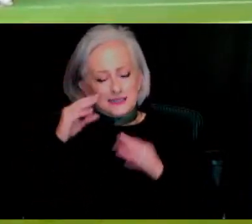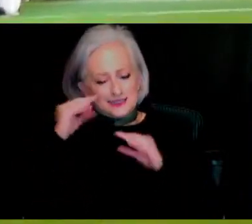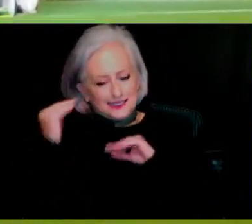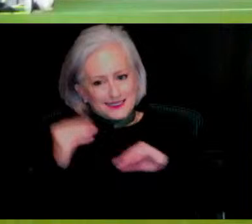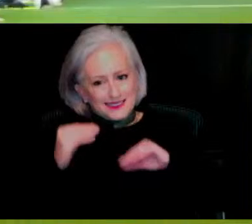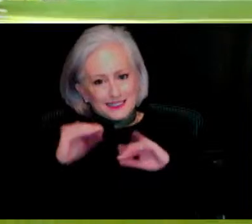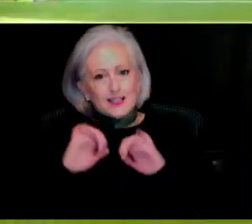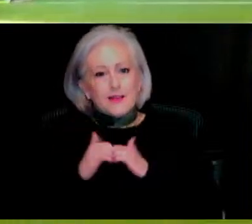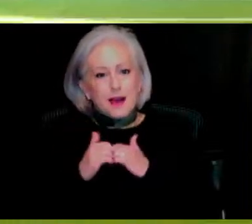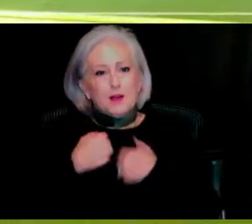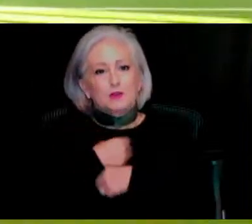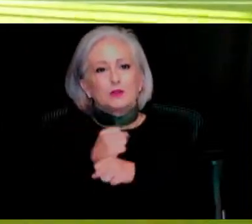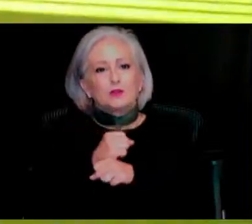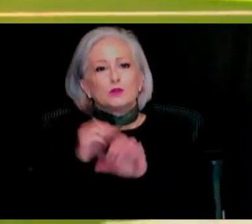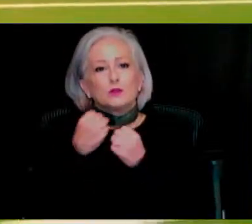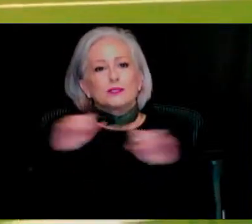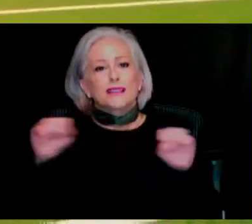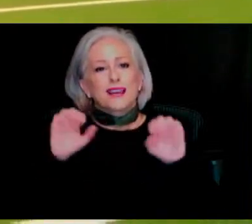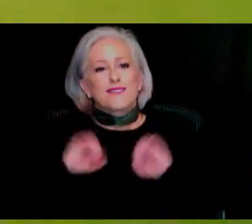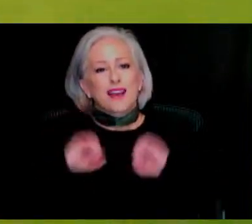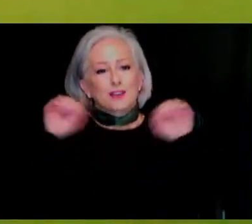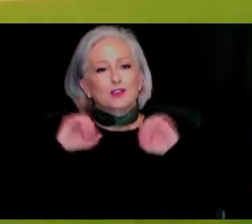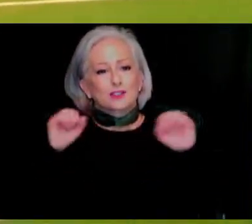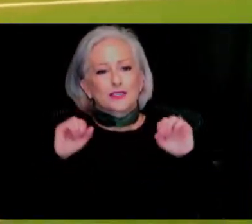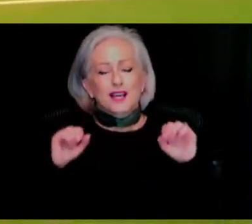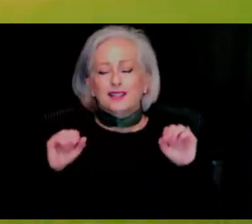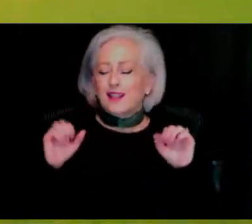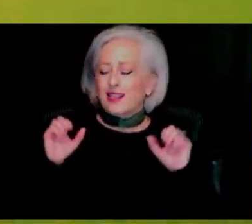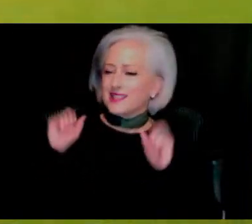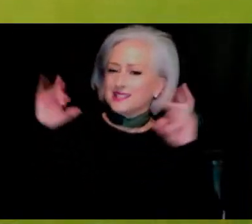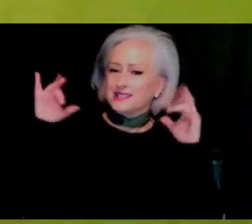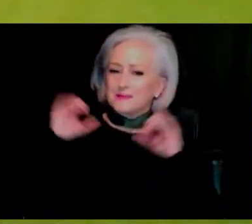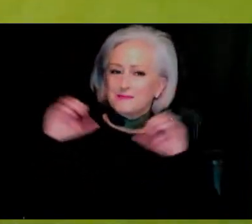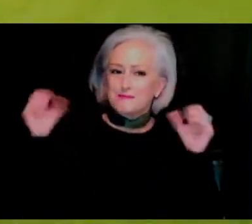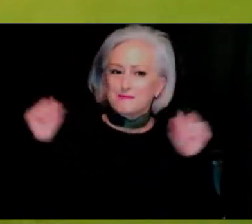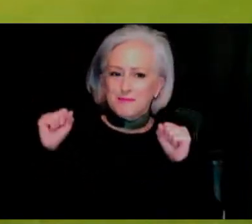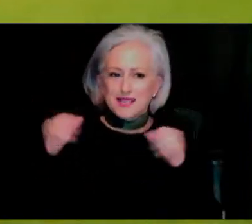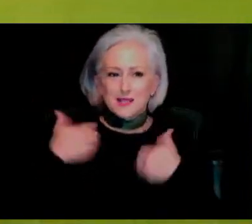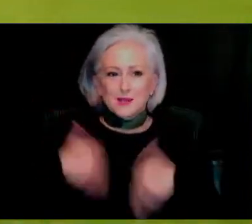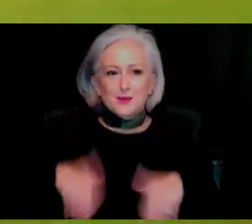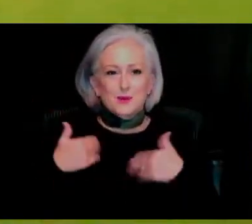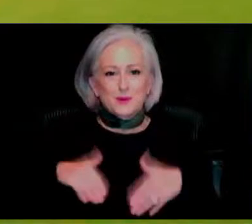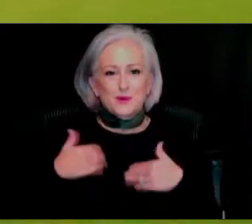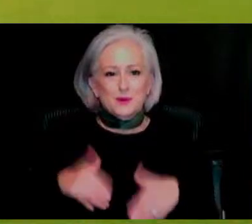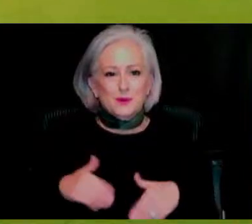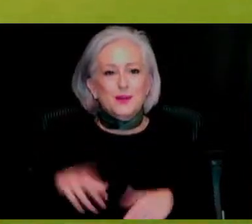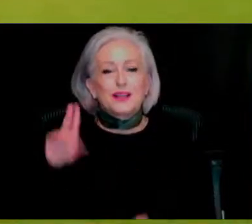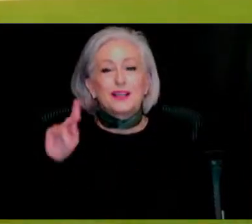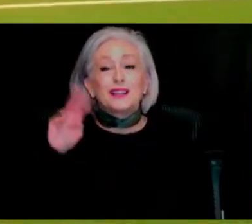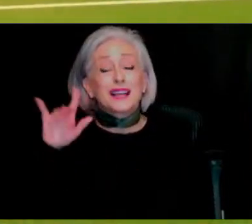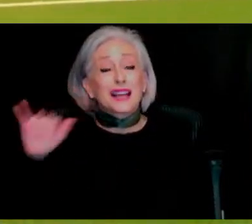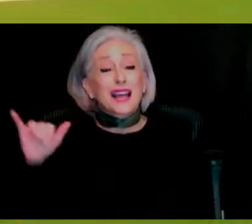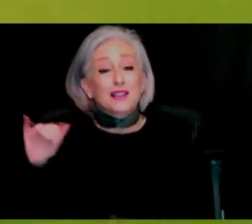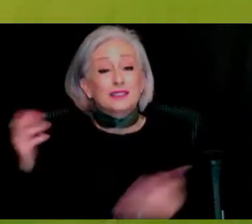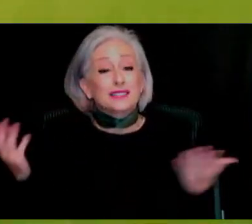me raising for surrender. This is me ratcheting High five. up a notch. High five. Love it. Kelsey is here.